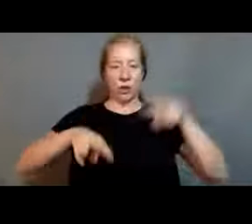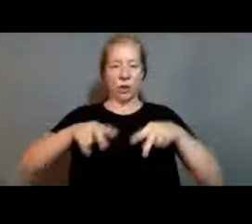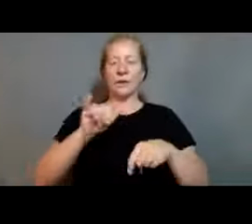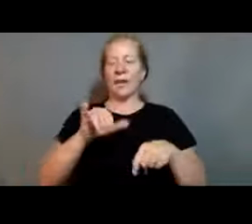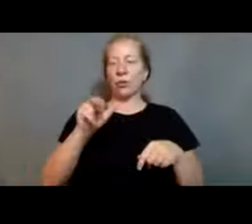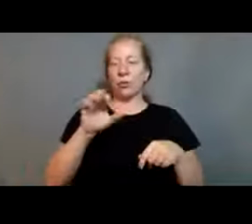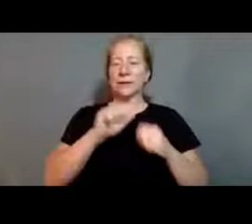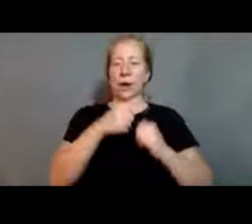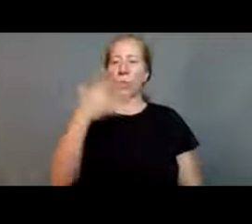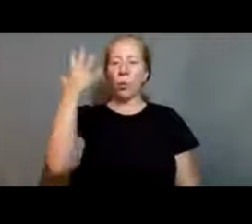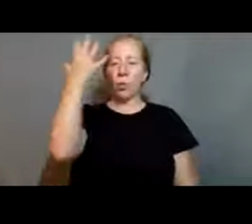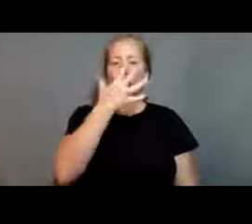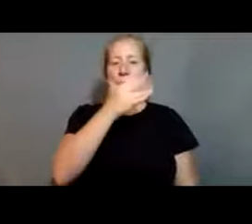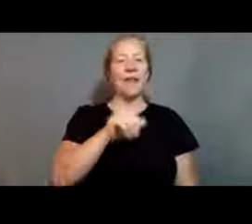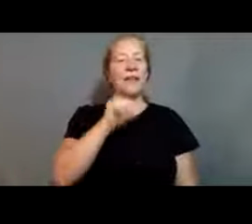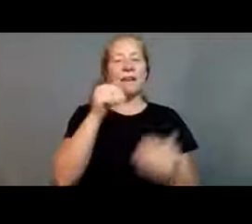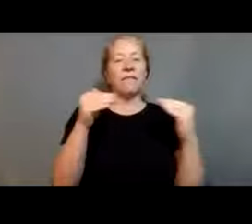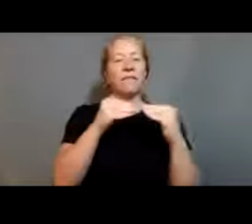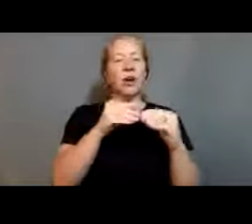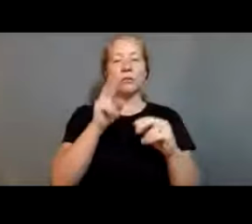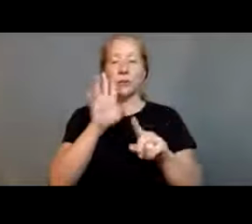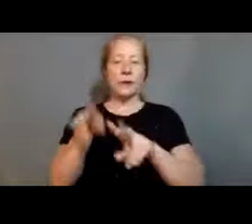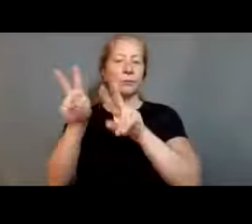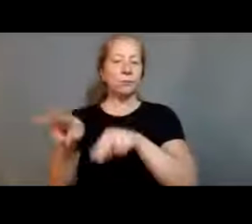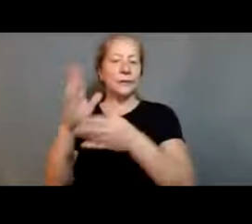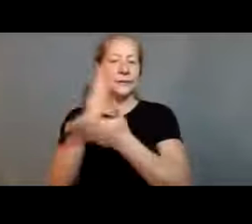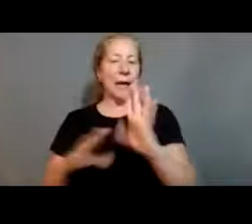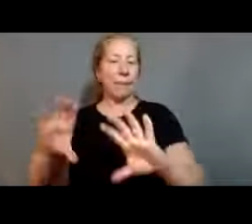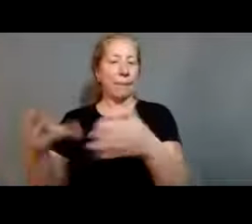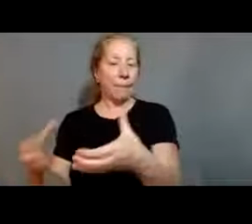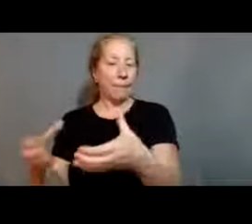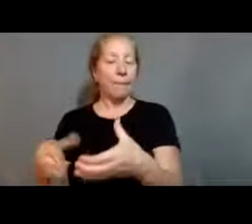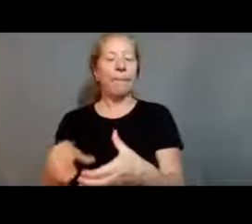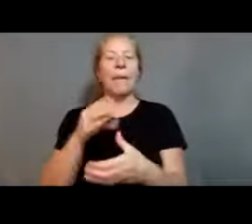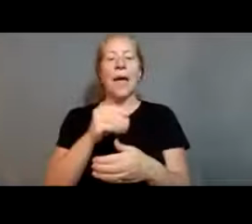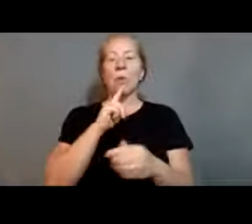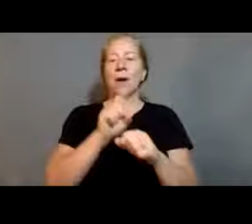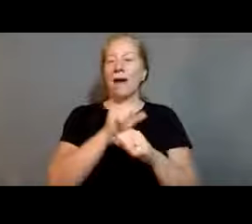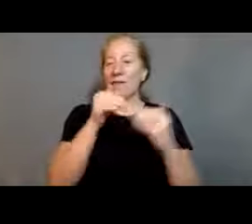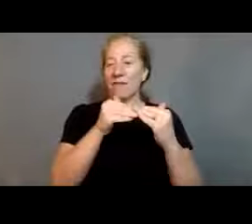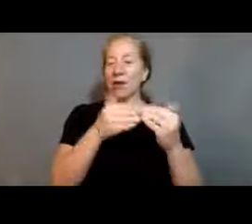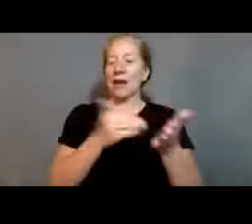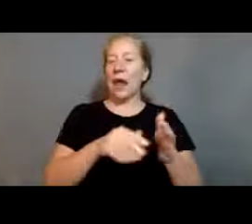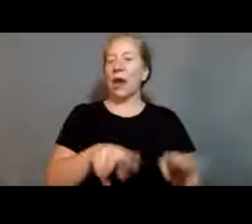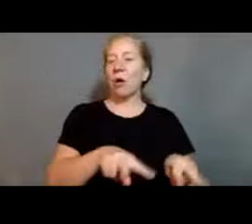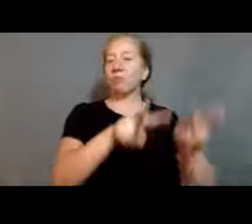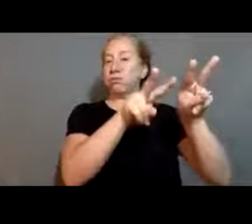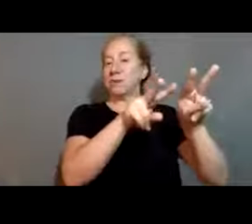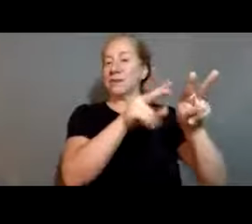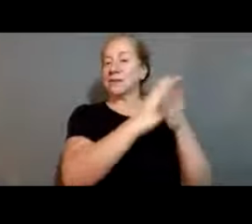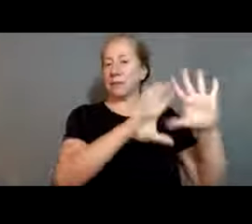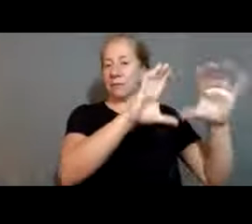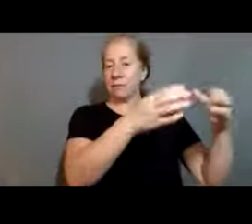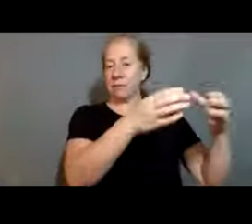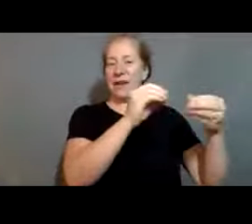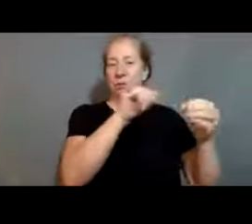that unfairly disadvantages some individuals and communities, unfairly advantages other individuals and